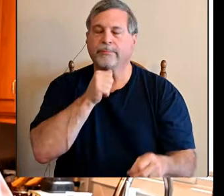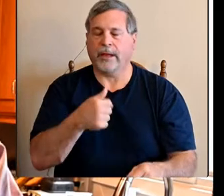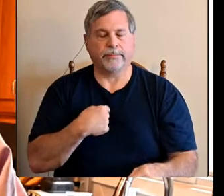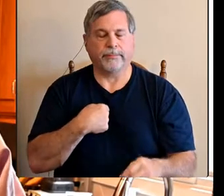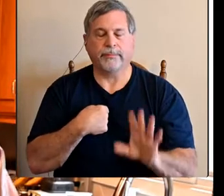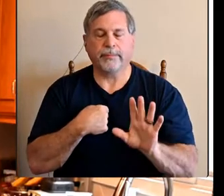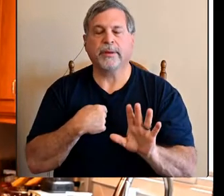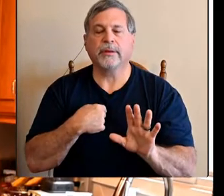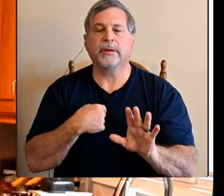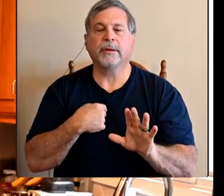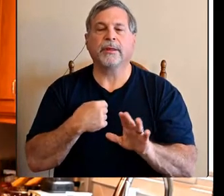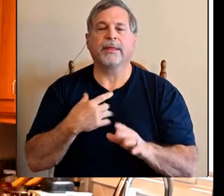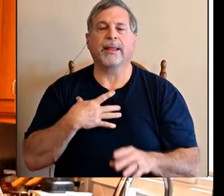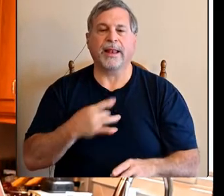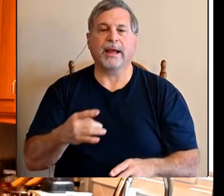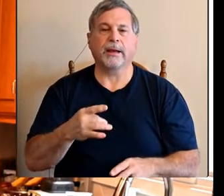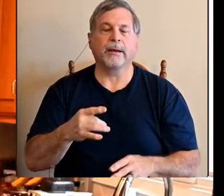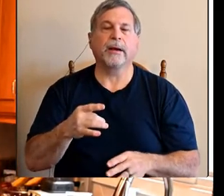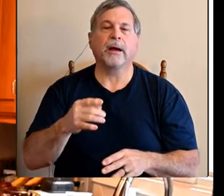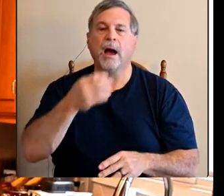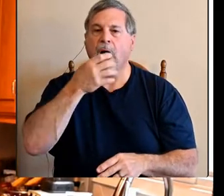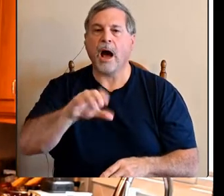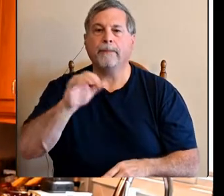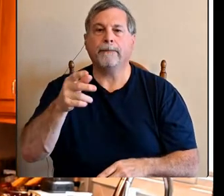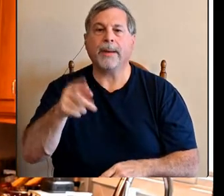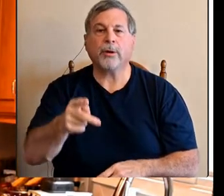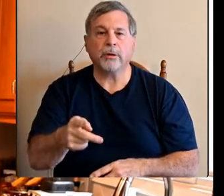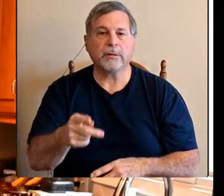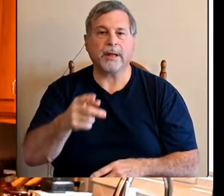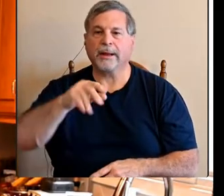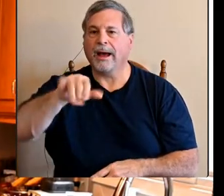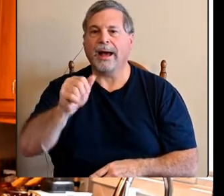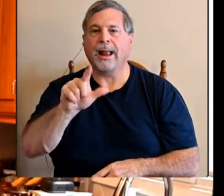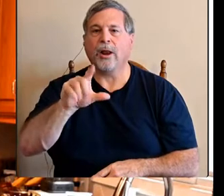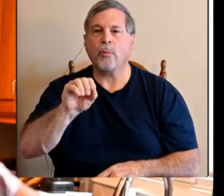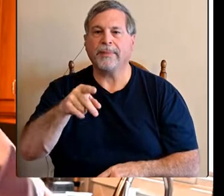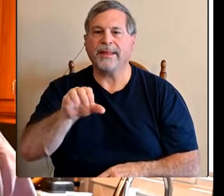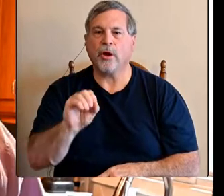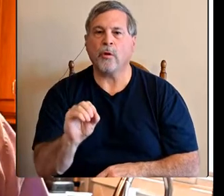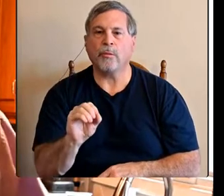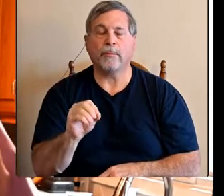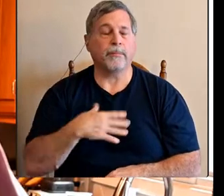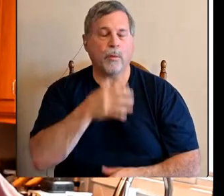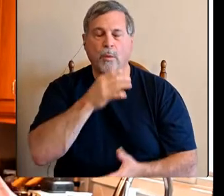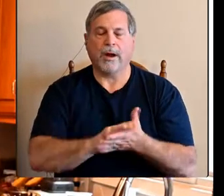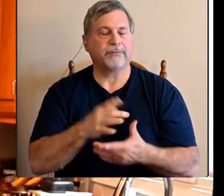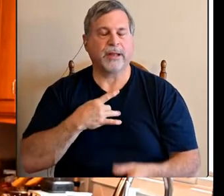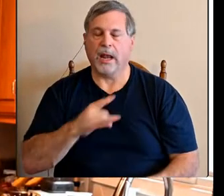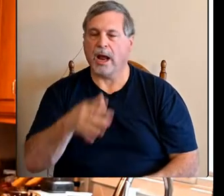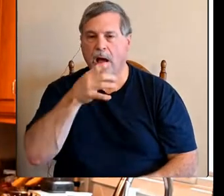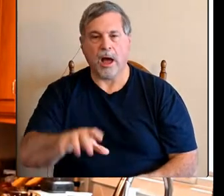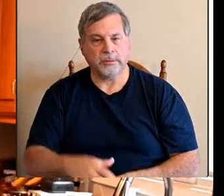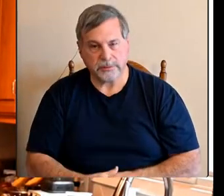is some people like to put in a hot pepper like a jalapeno or something like that my wife does not like hot